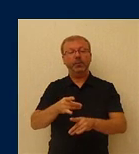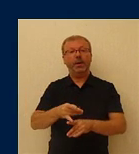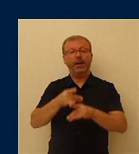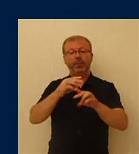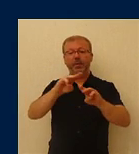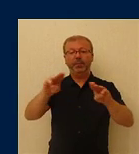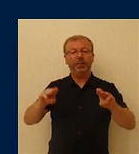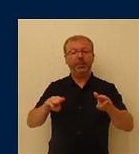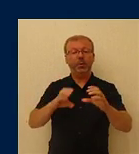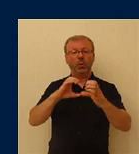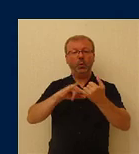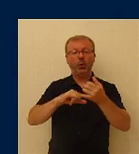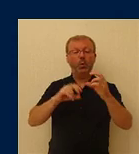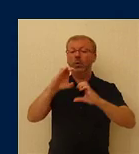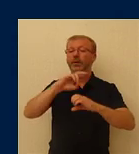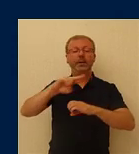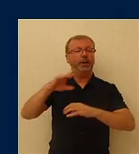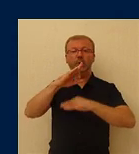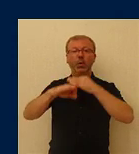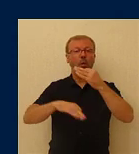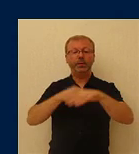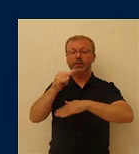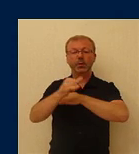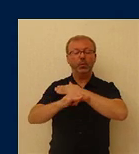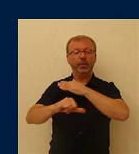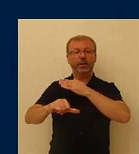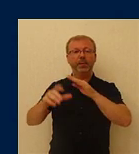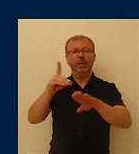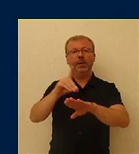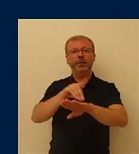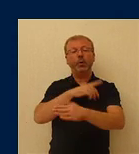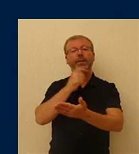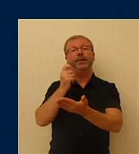to Jerusalem during the time of the Crusades.